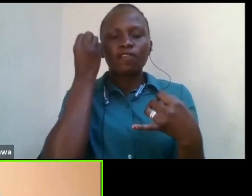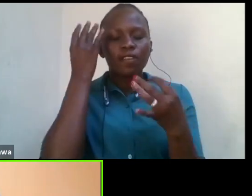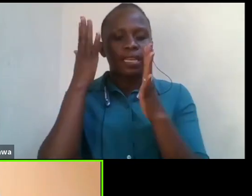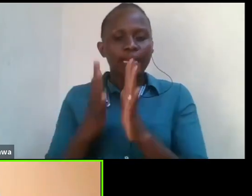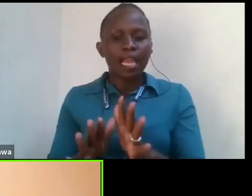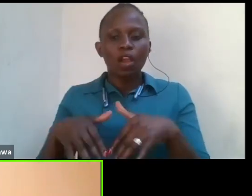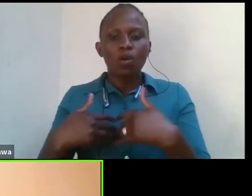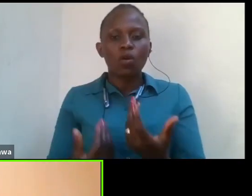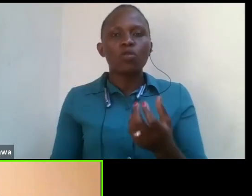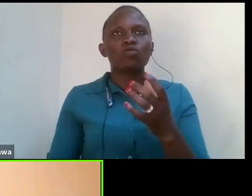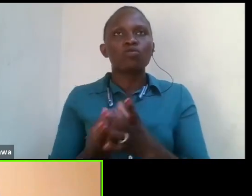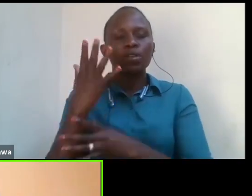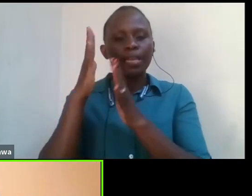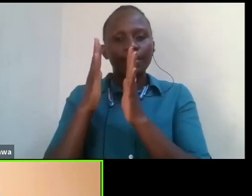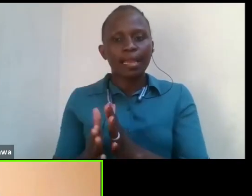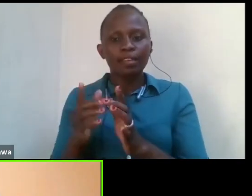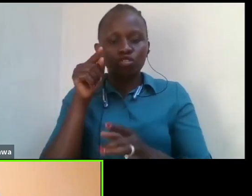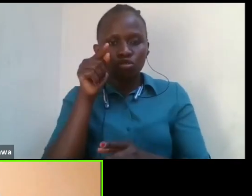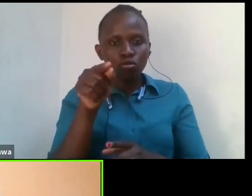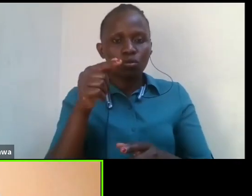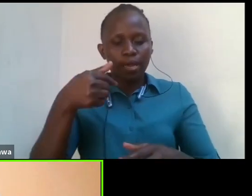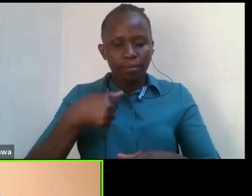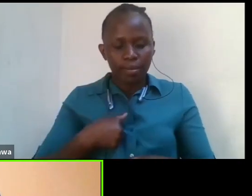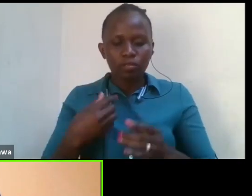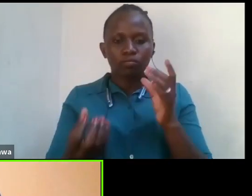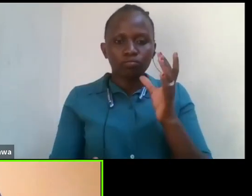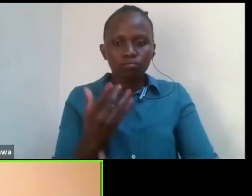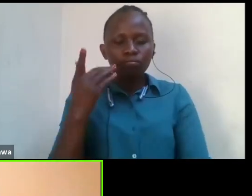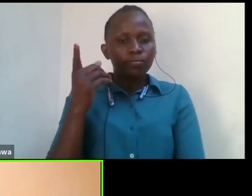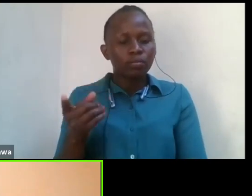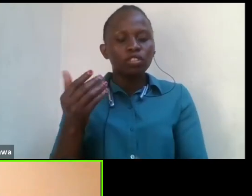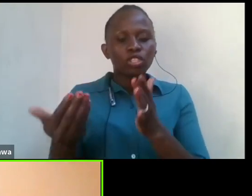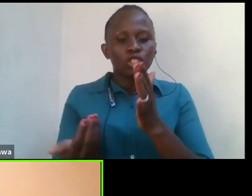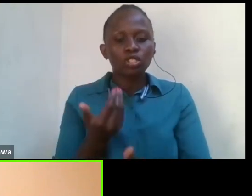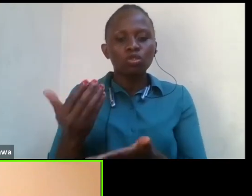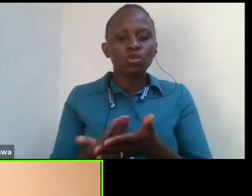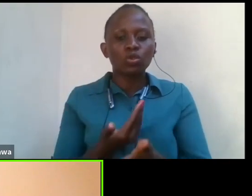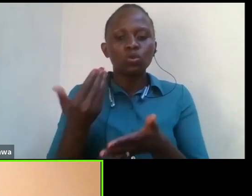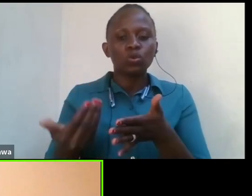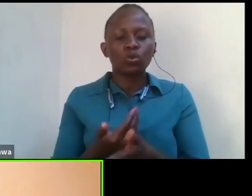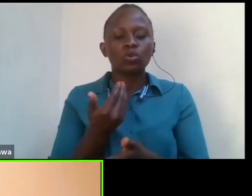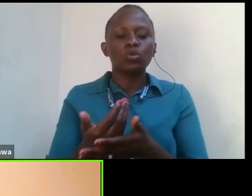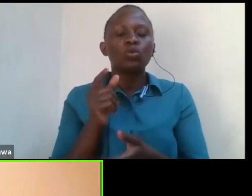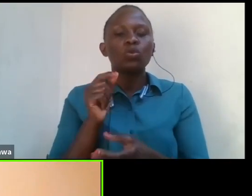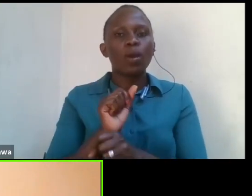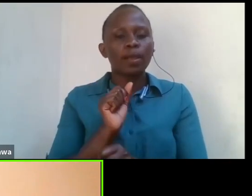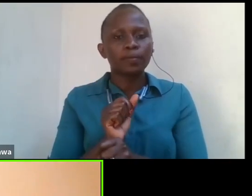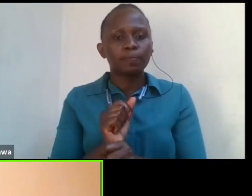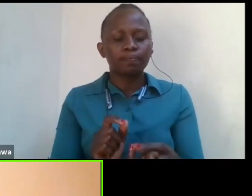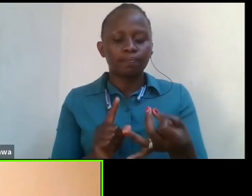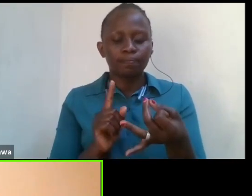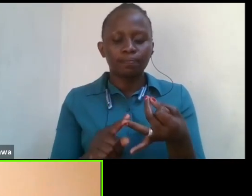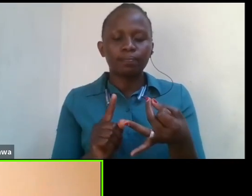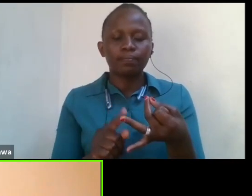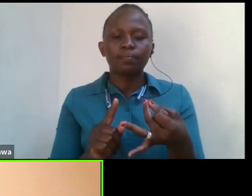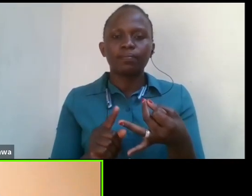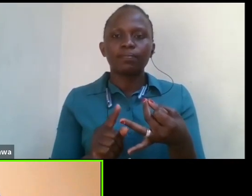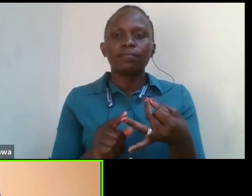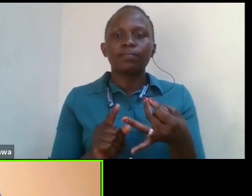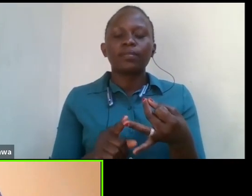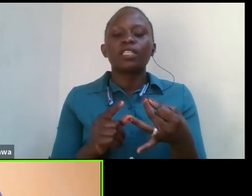me, who comes up with this new invention or this new piece of work. Then you've got the state